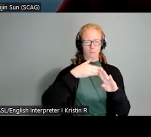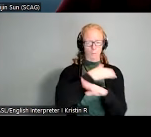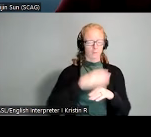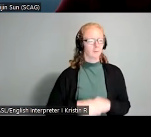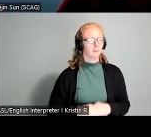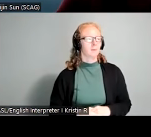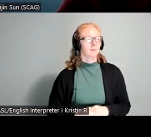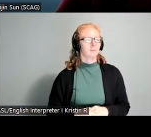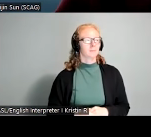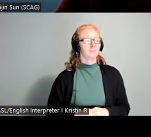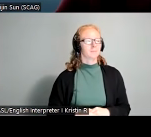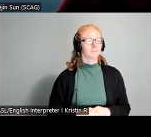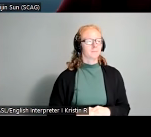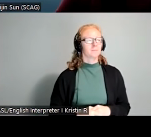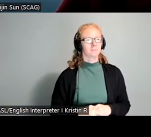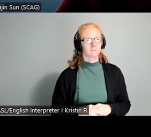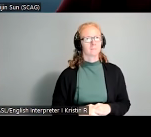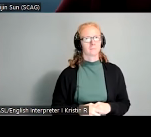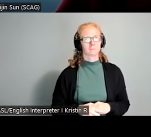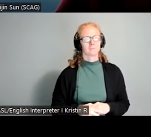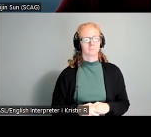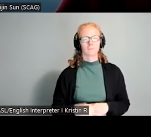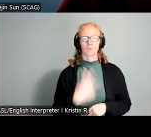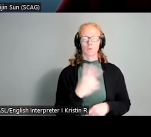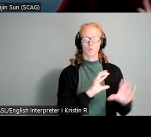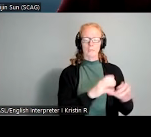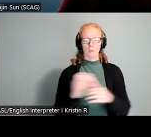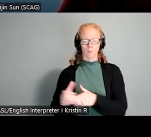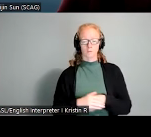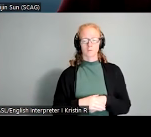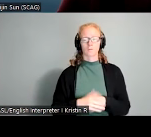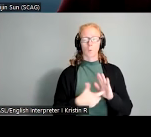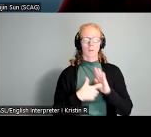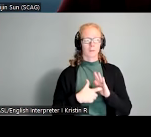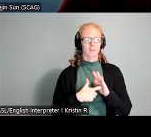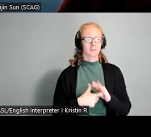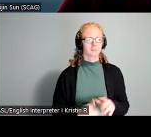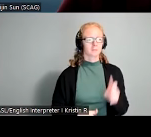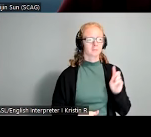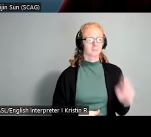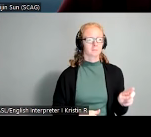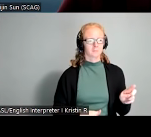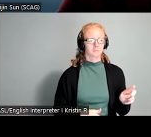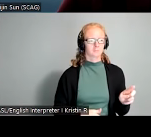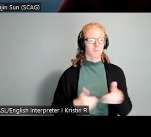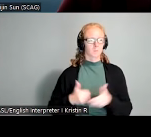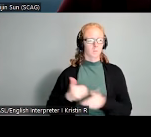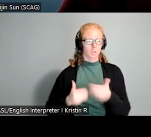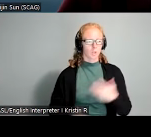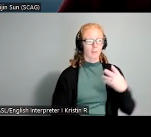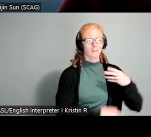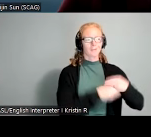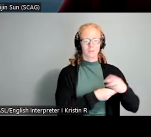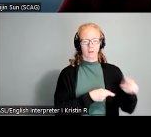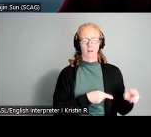are 2 kinds or 2 categories of SQL requirements: the substantive requirements and the procedural requirements. The